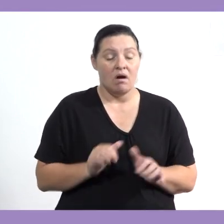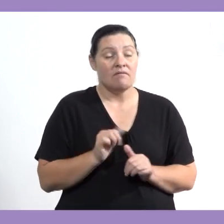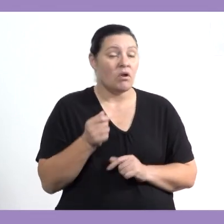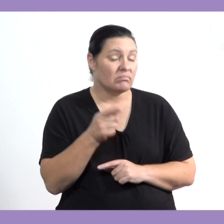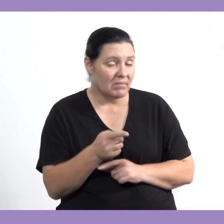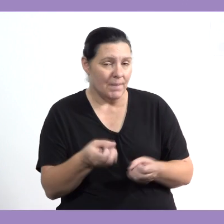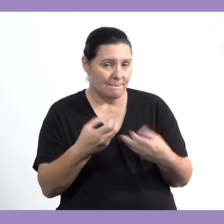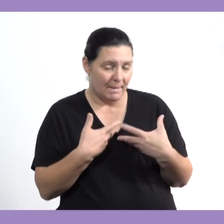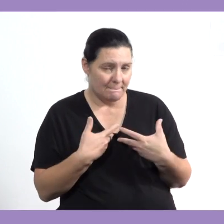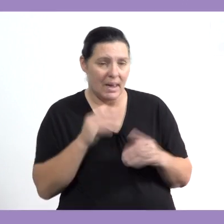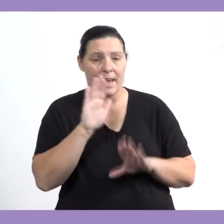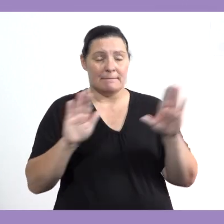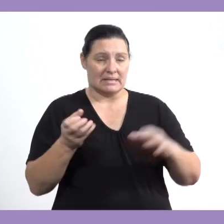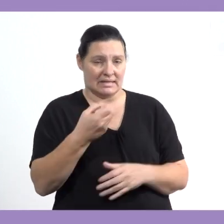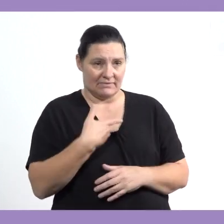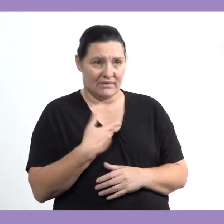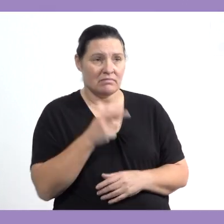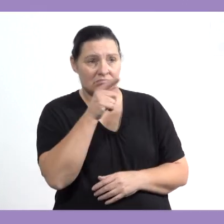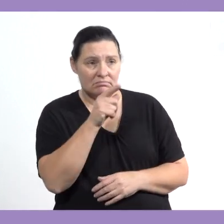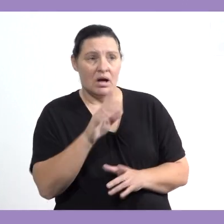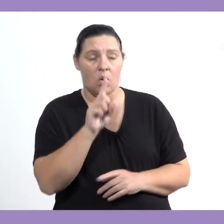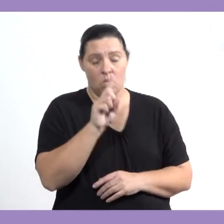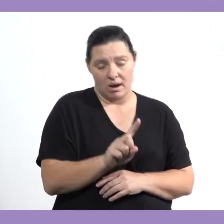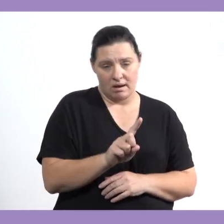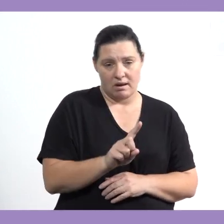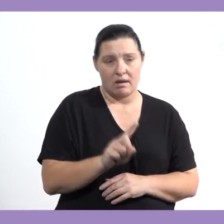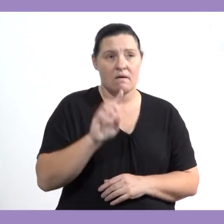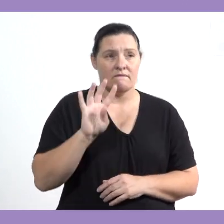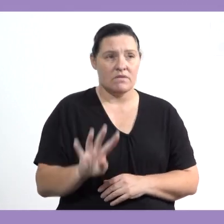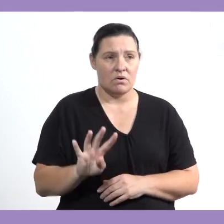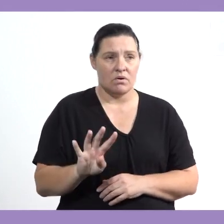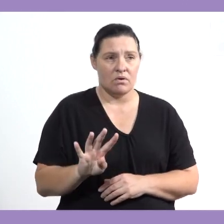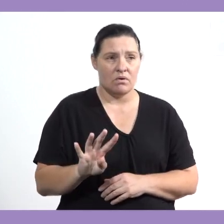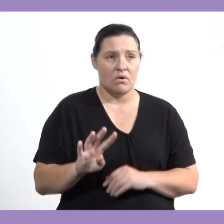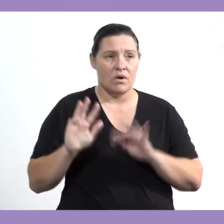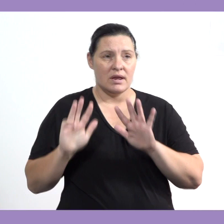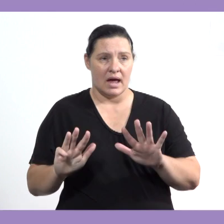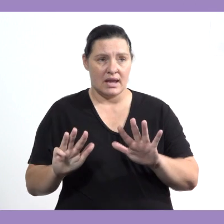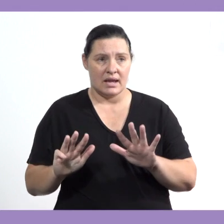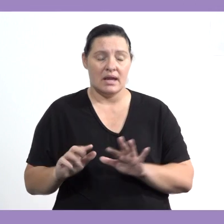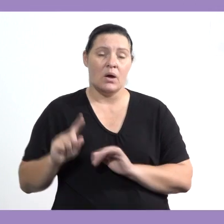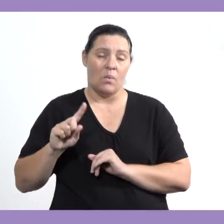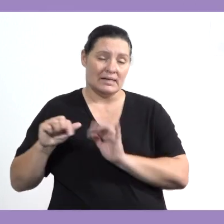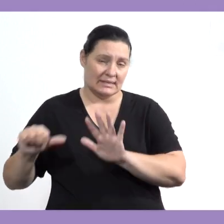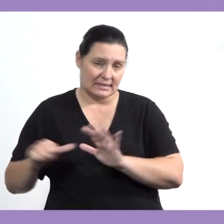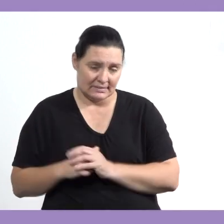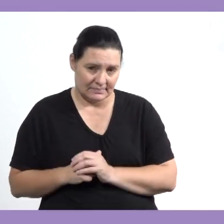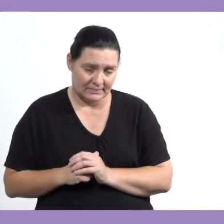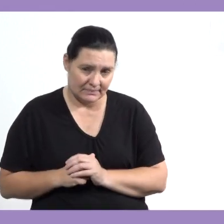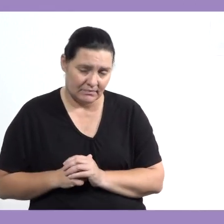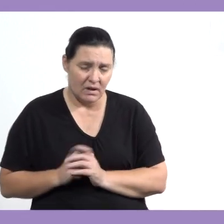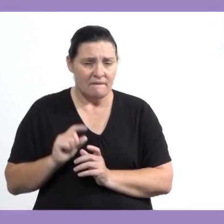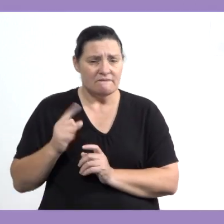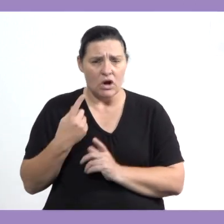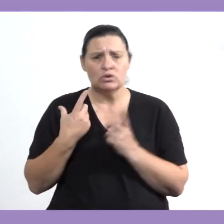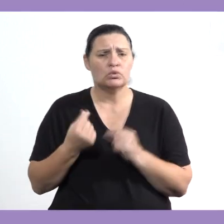So the following one, we've been given a pattern there, and that pattern is 1, 4, 9, and 16.